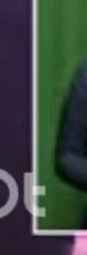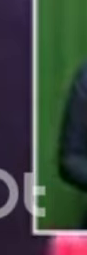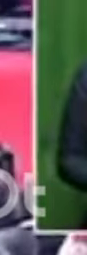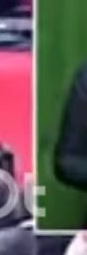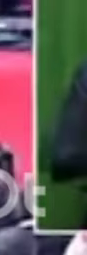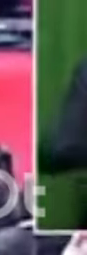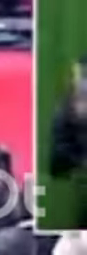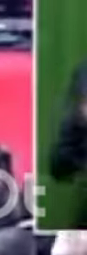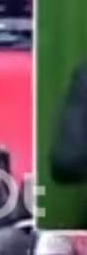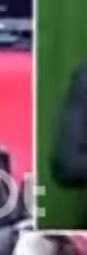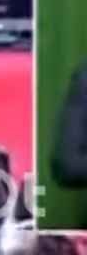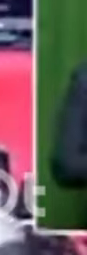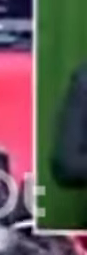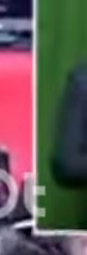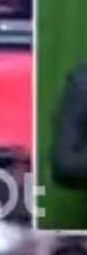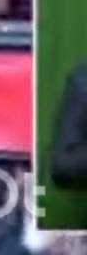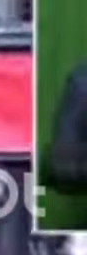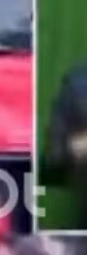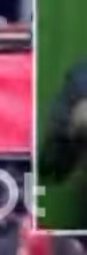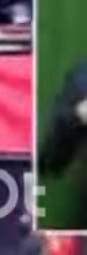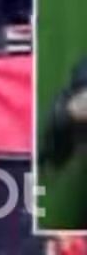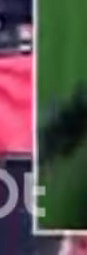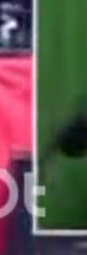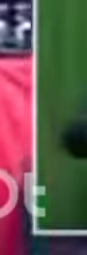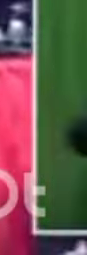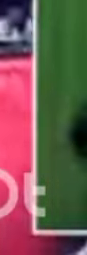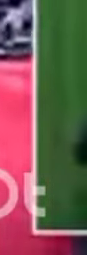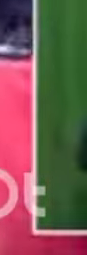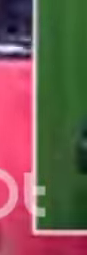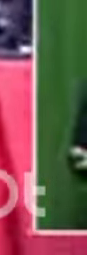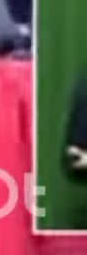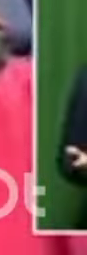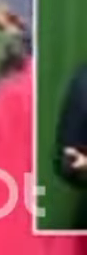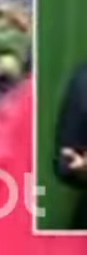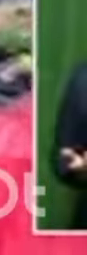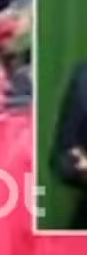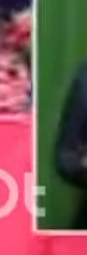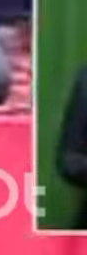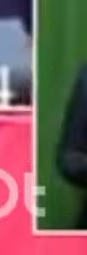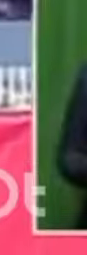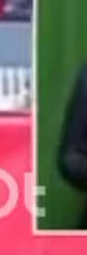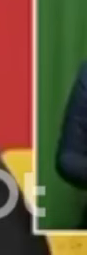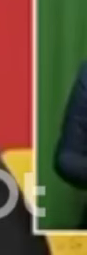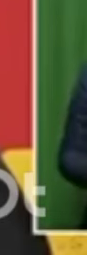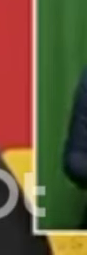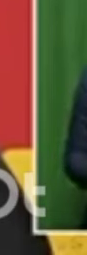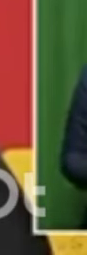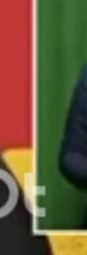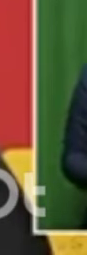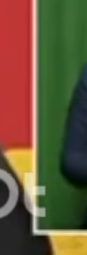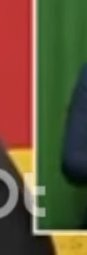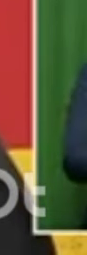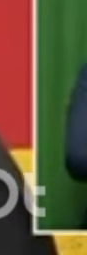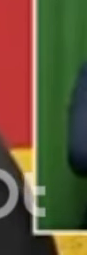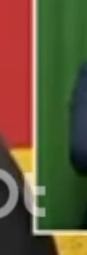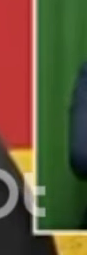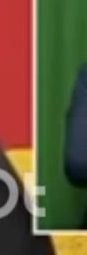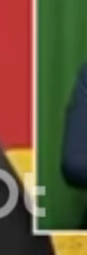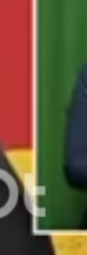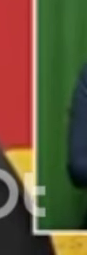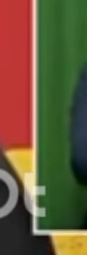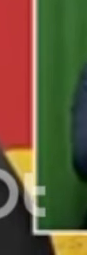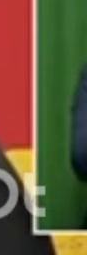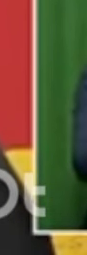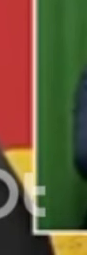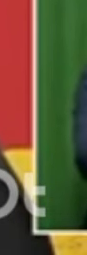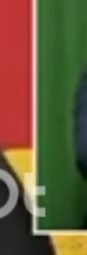pushing back and say that whoever has an evidence against the party, EFF and him and Floyd Shibambu, let